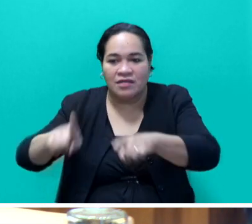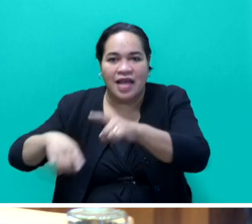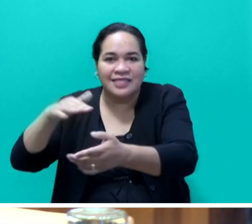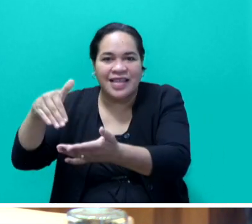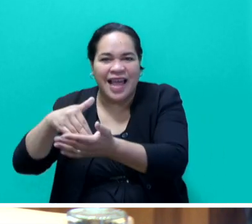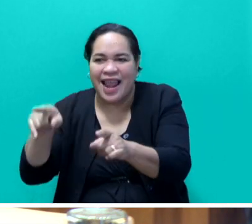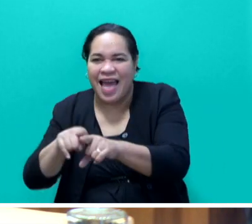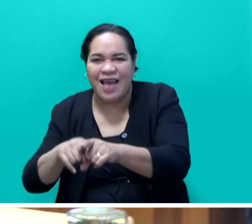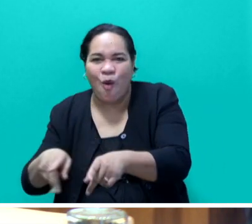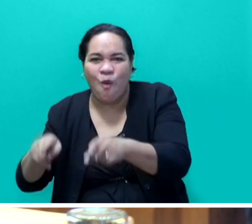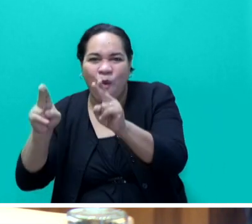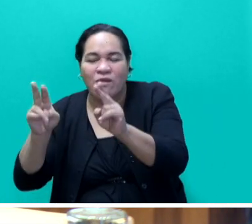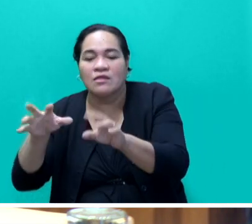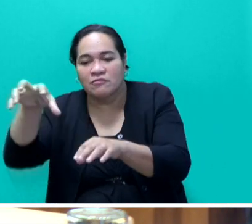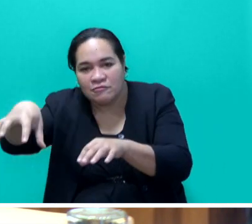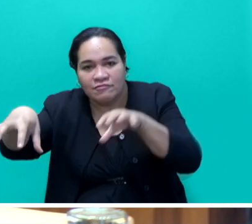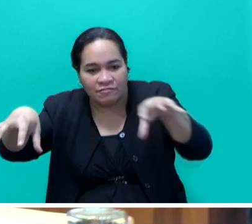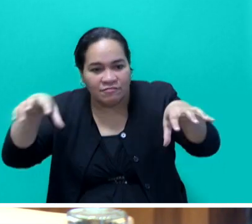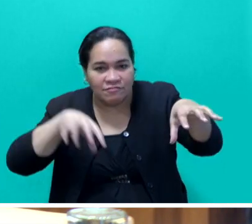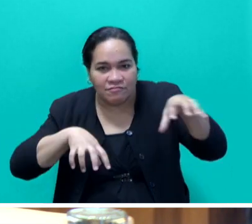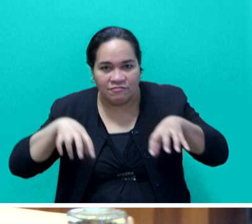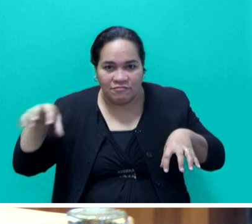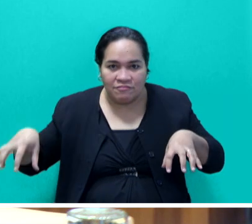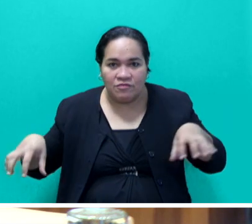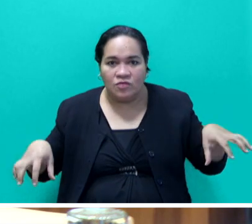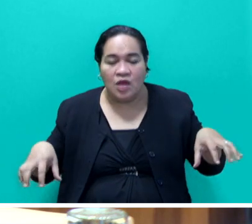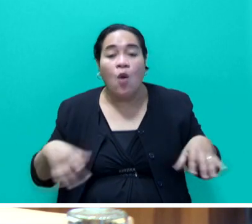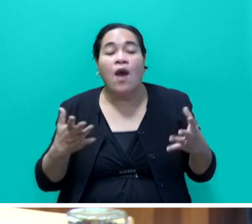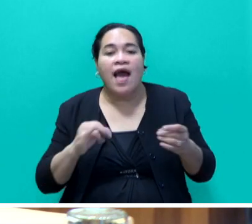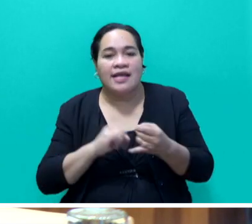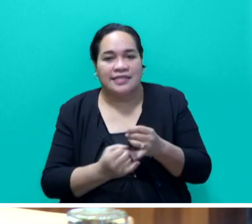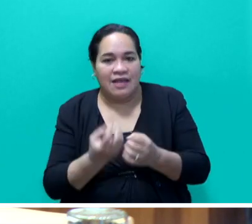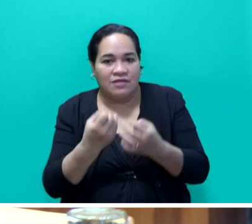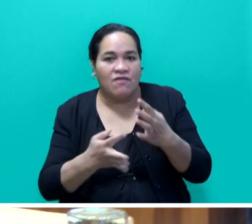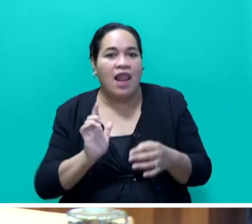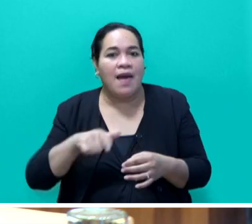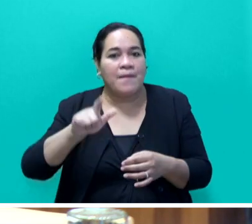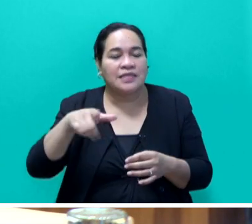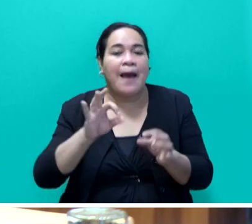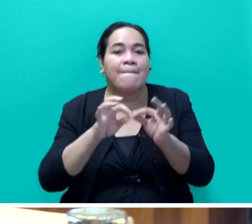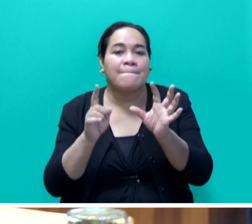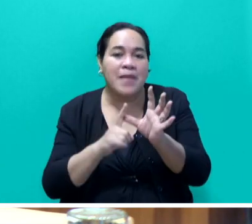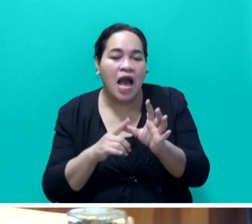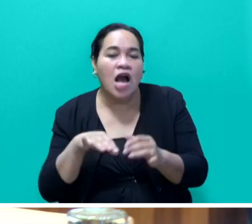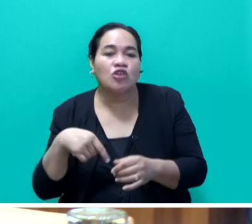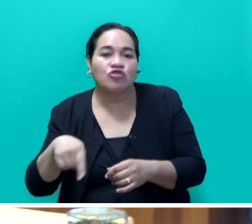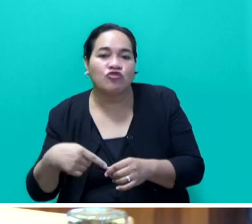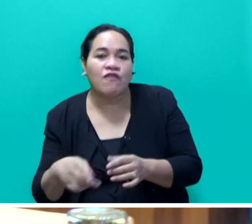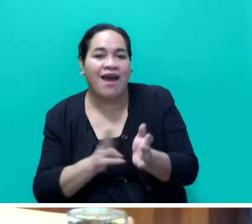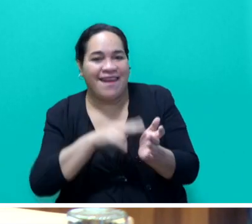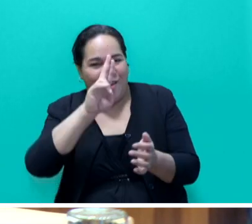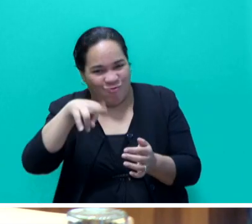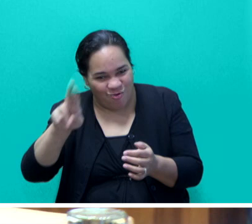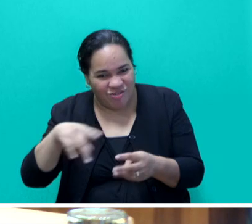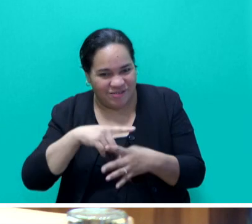centers in Fiji. These centers are centrally located in Savu-Savu, Lambasa, Ba, Suva, and Nosori. These centers